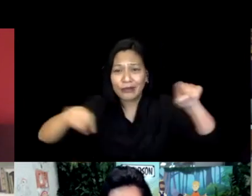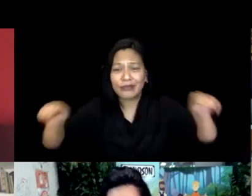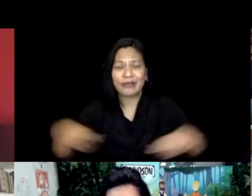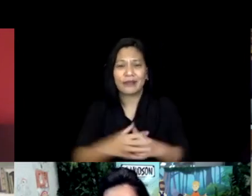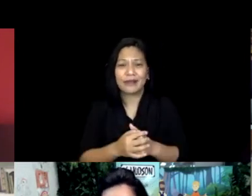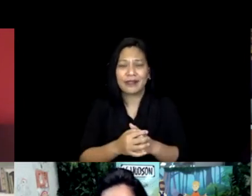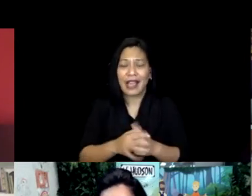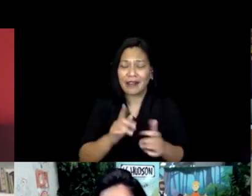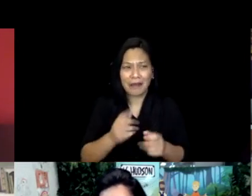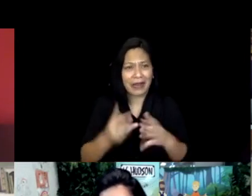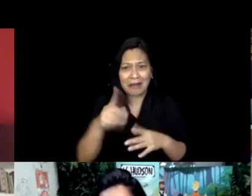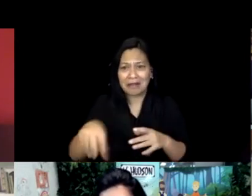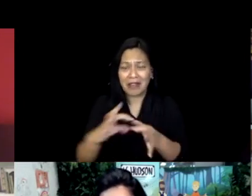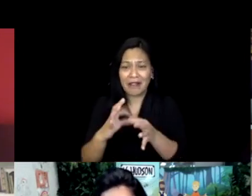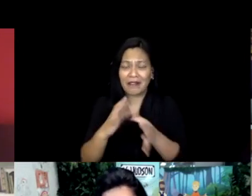related to.